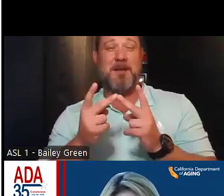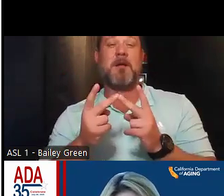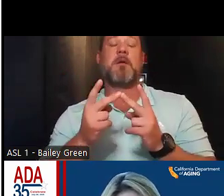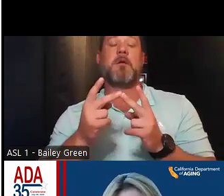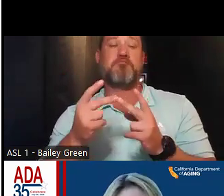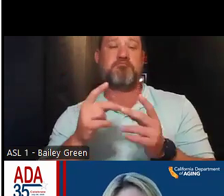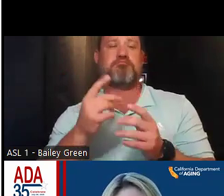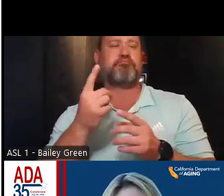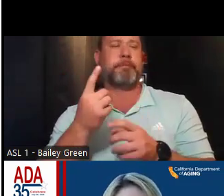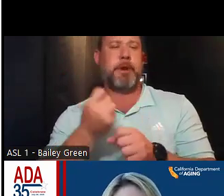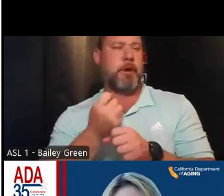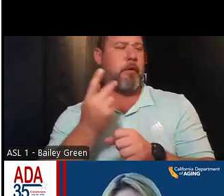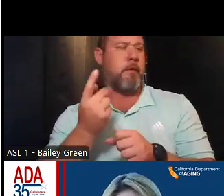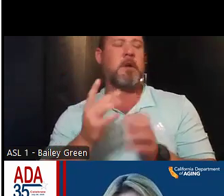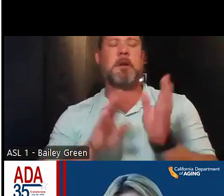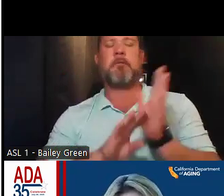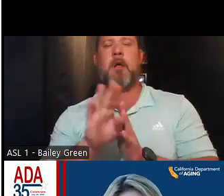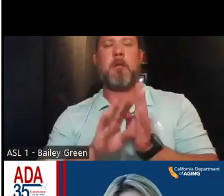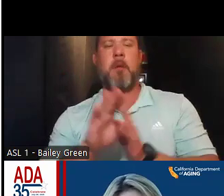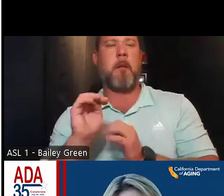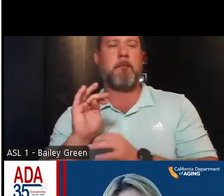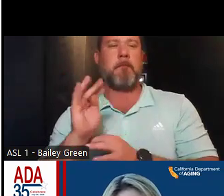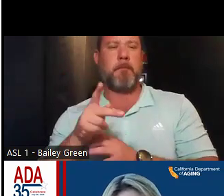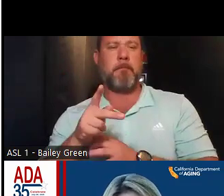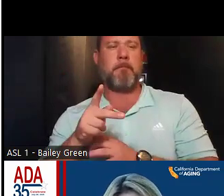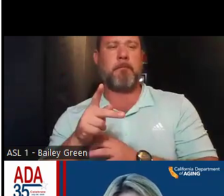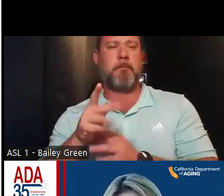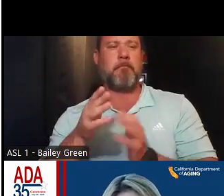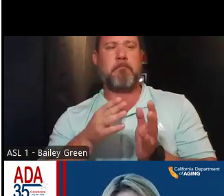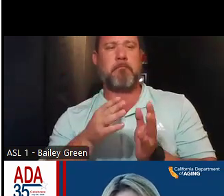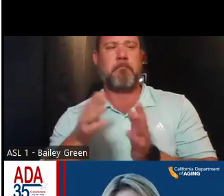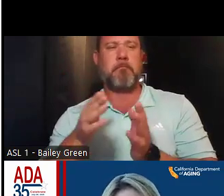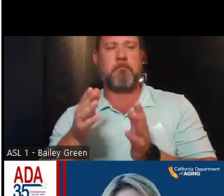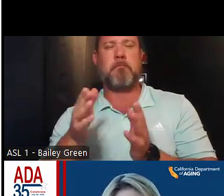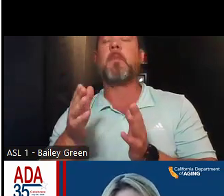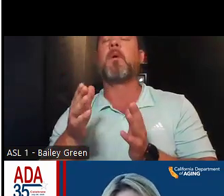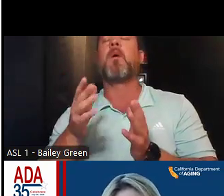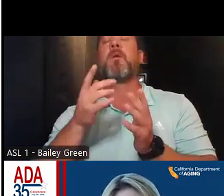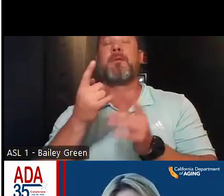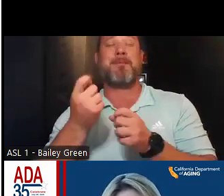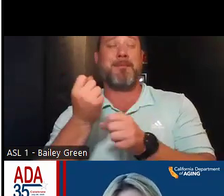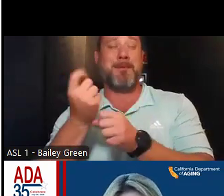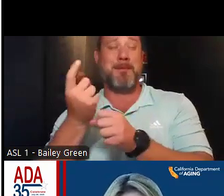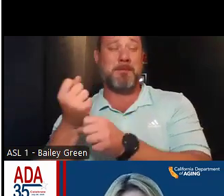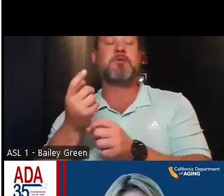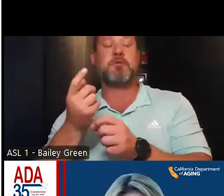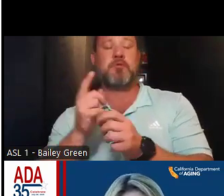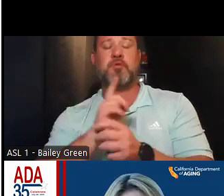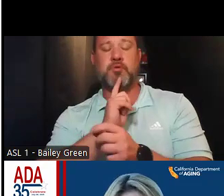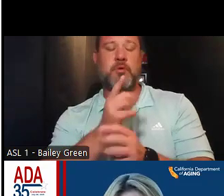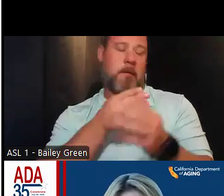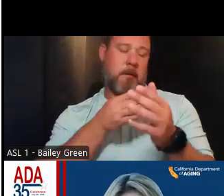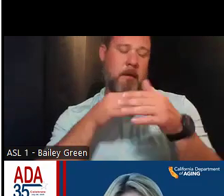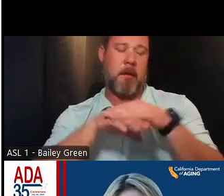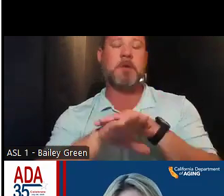and a half, is development of a roadmap that over many years can help us achieve true access in